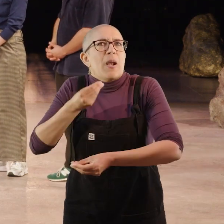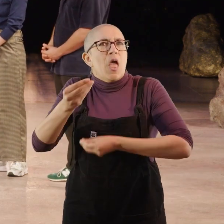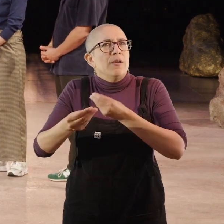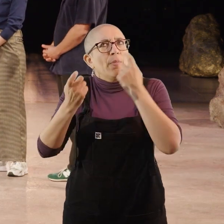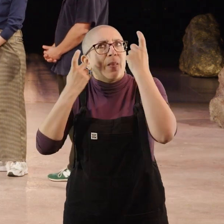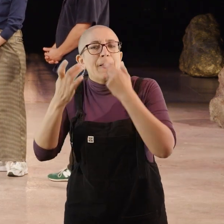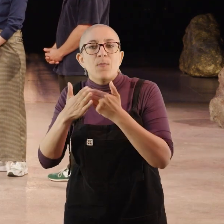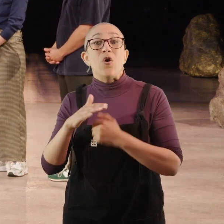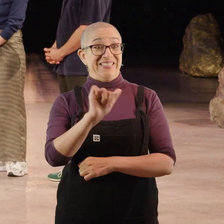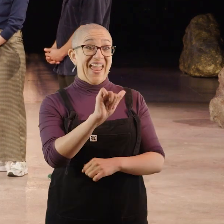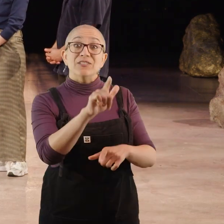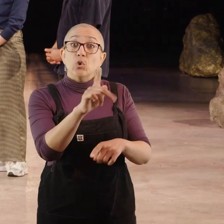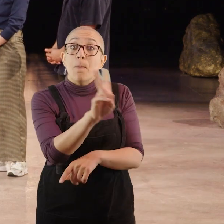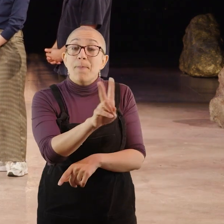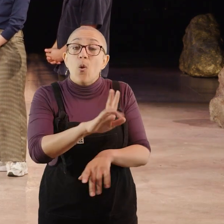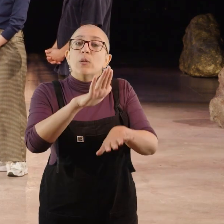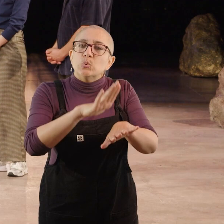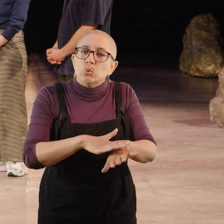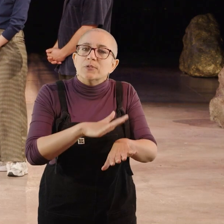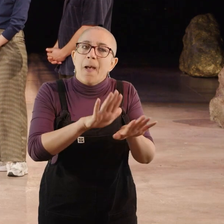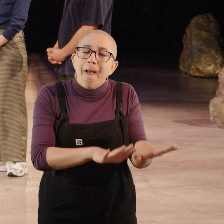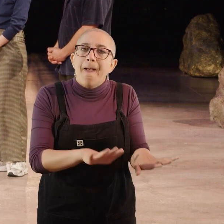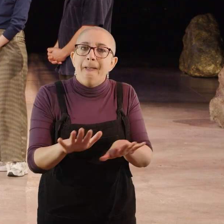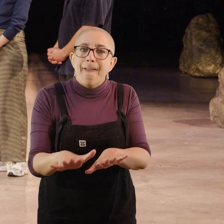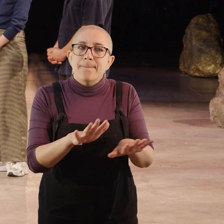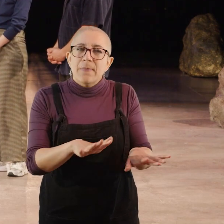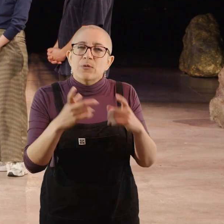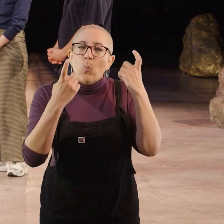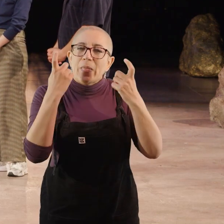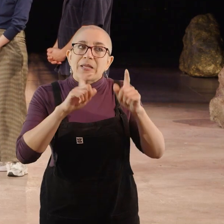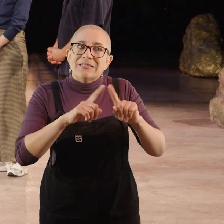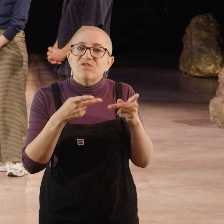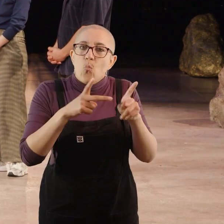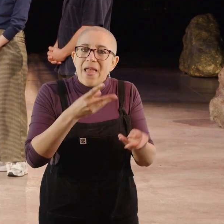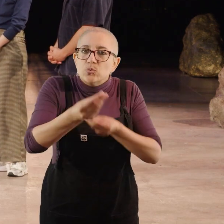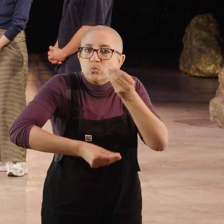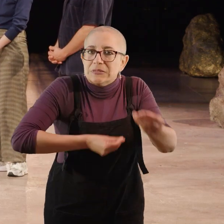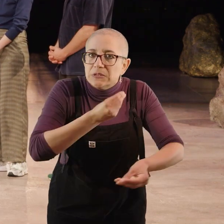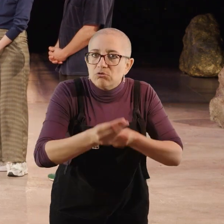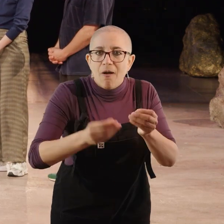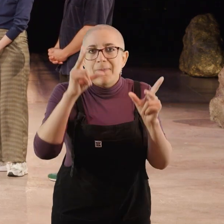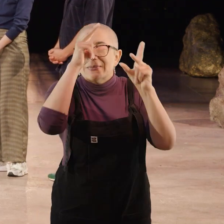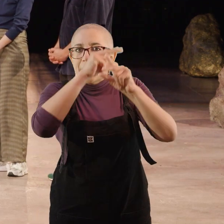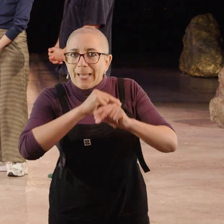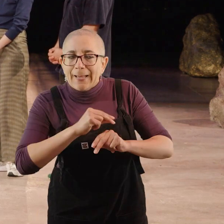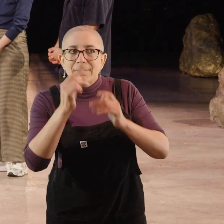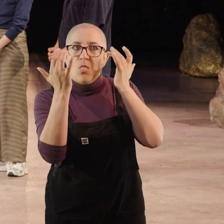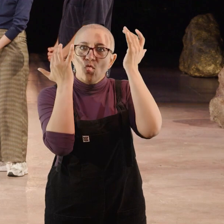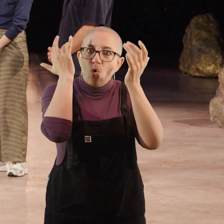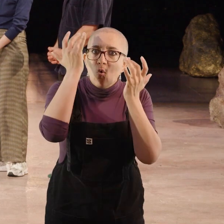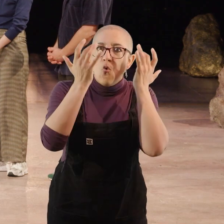And that section as well, you know, you were sort of thinking about different ways to describe sleep in a much more kind of